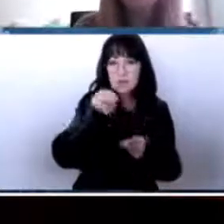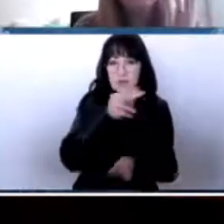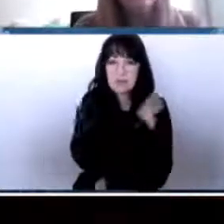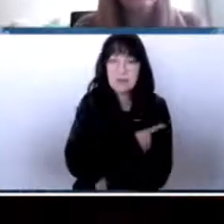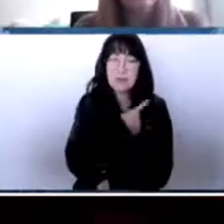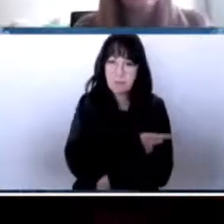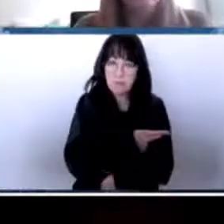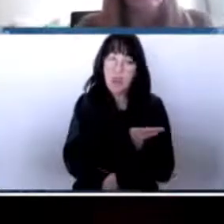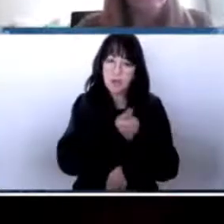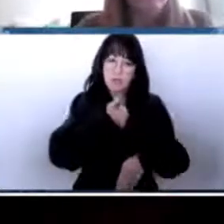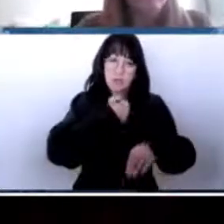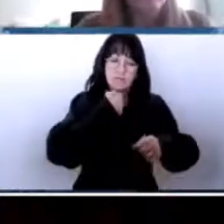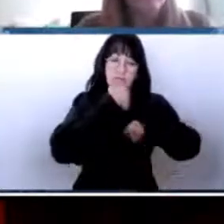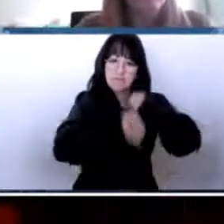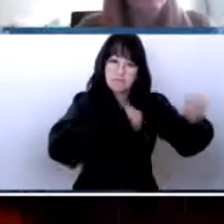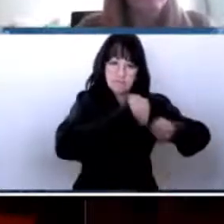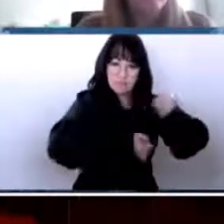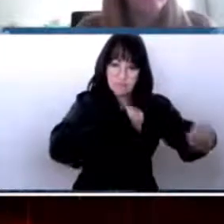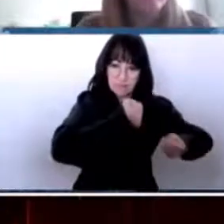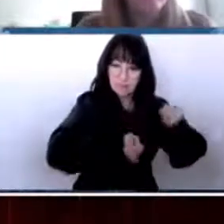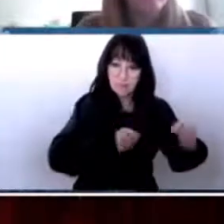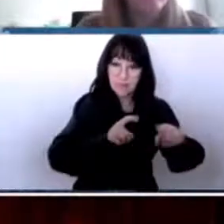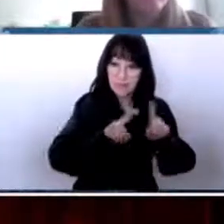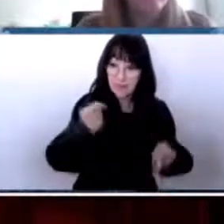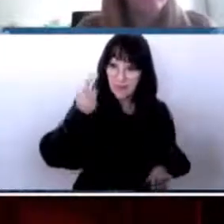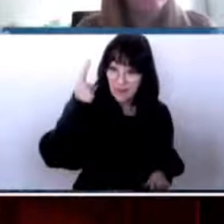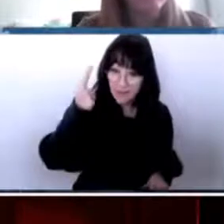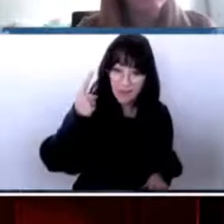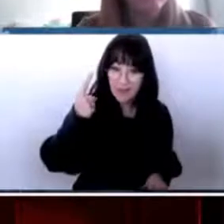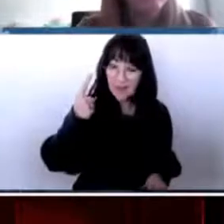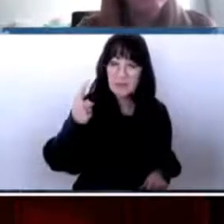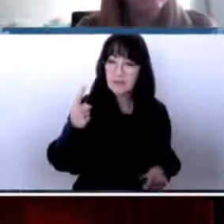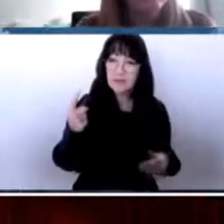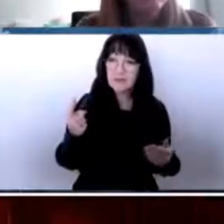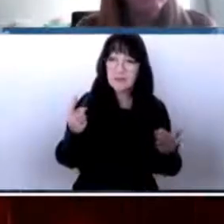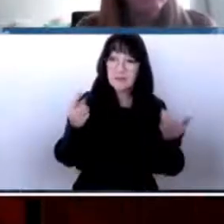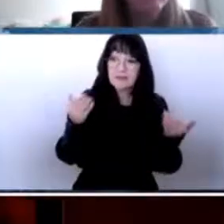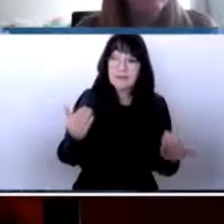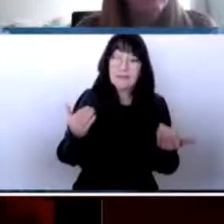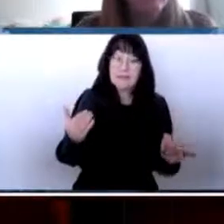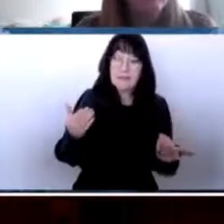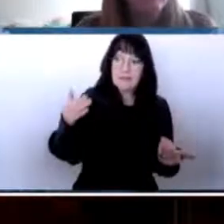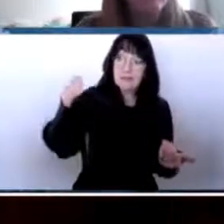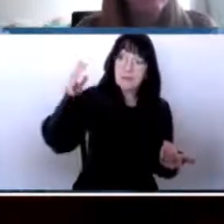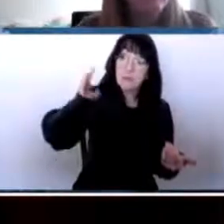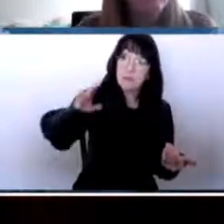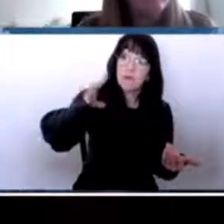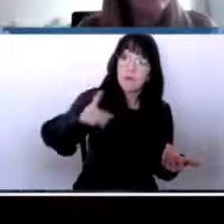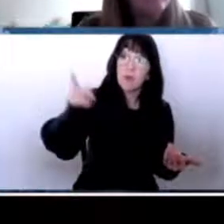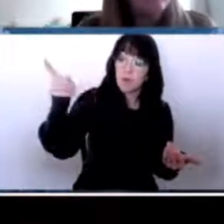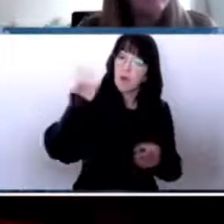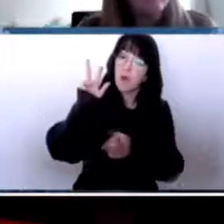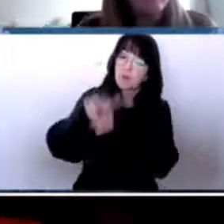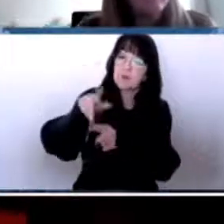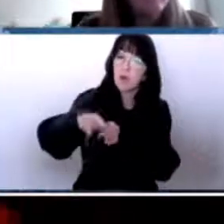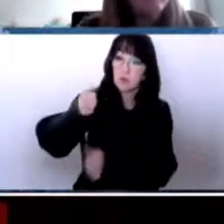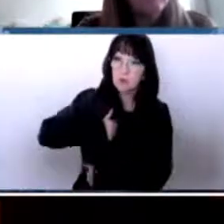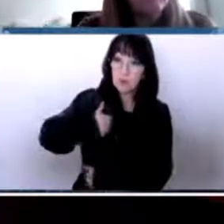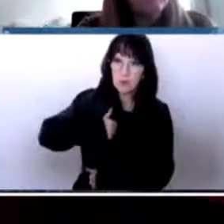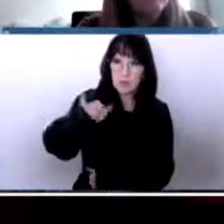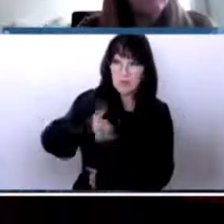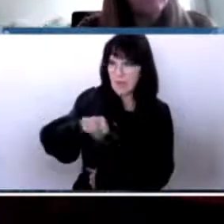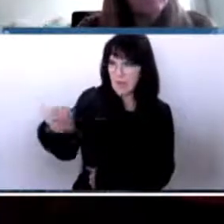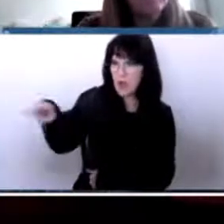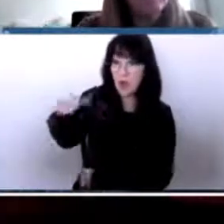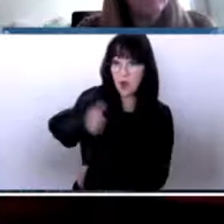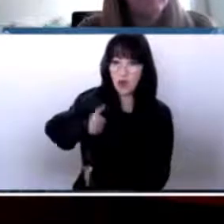allocating a good number of nurses and medics from the Guard that are already on other missions right now, doing other stuff. So if the